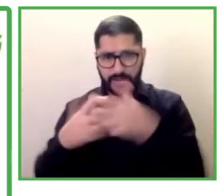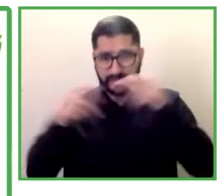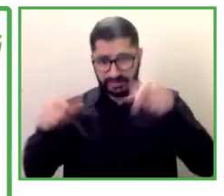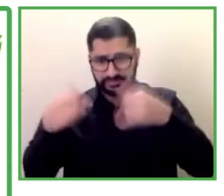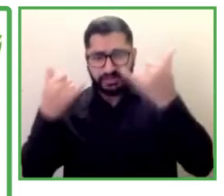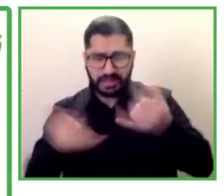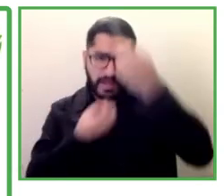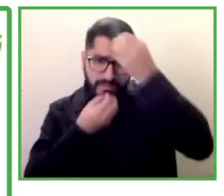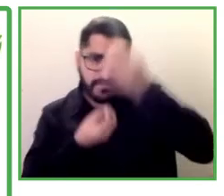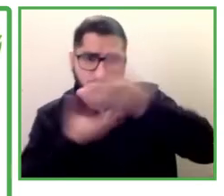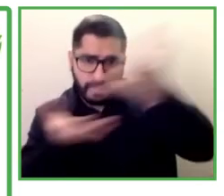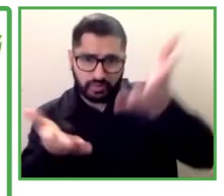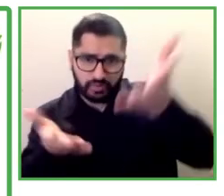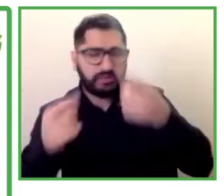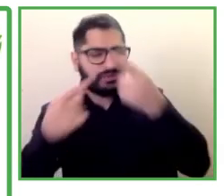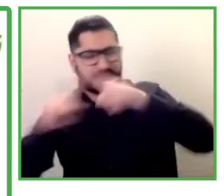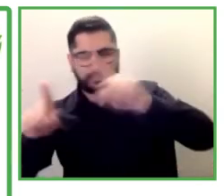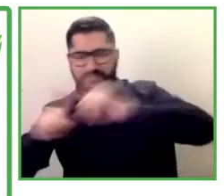resources.